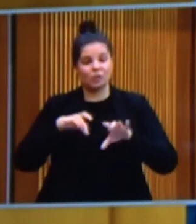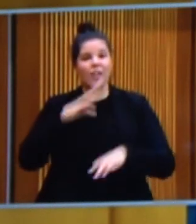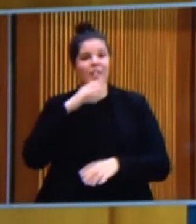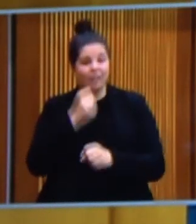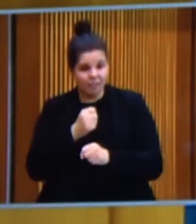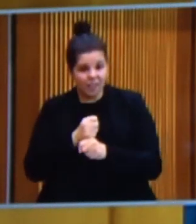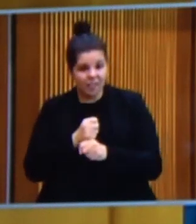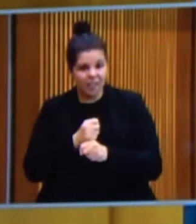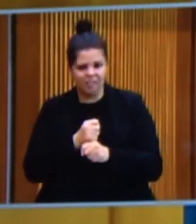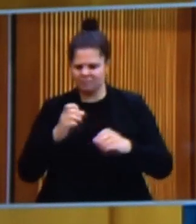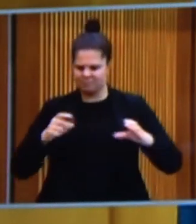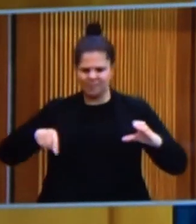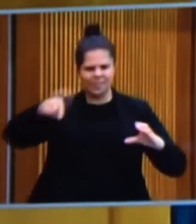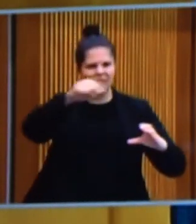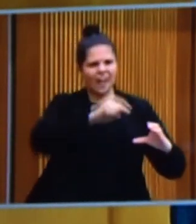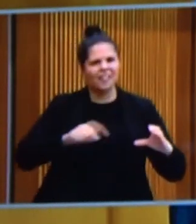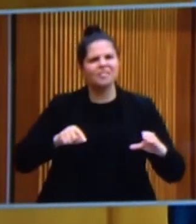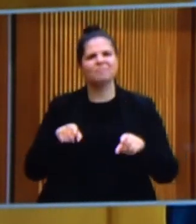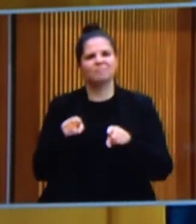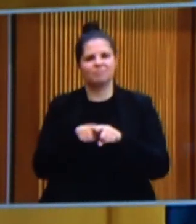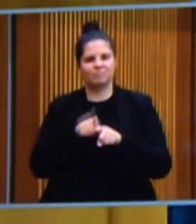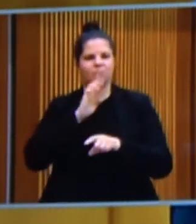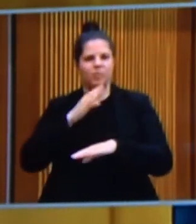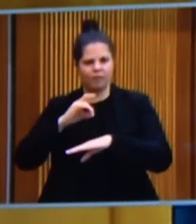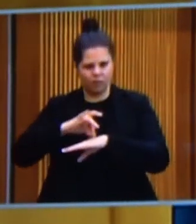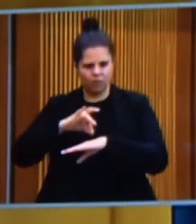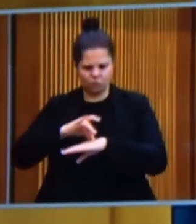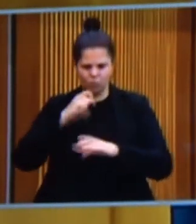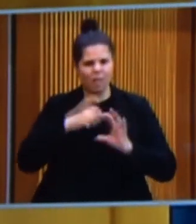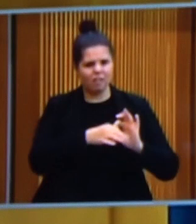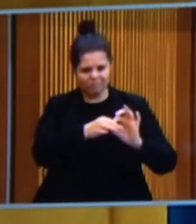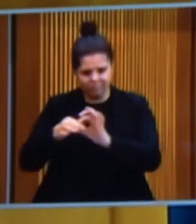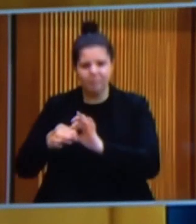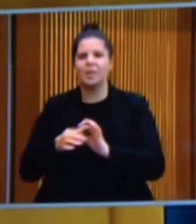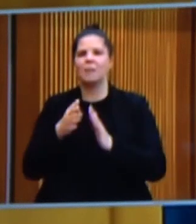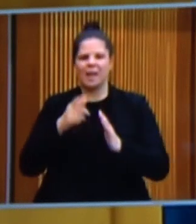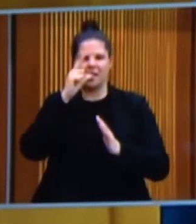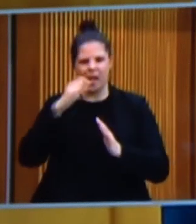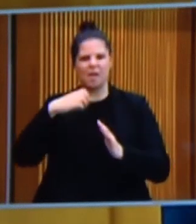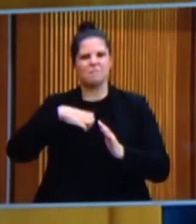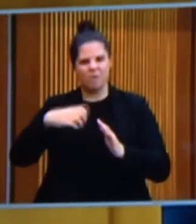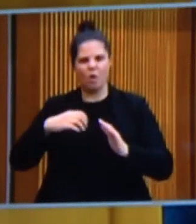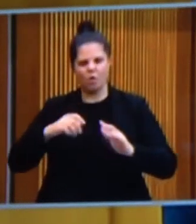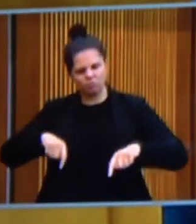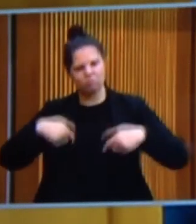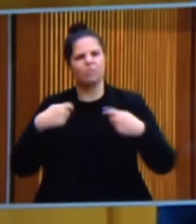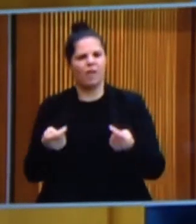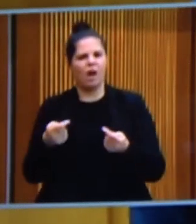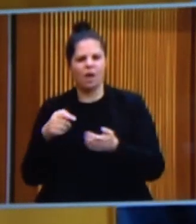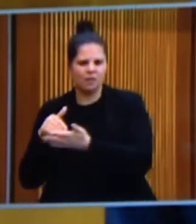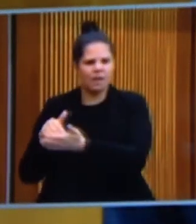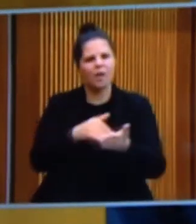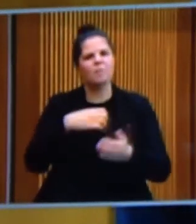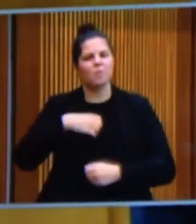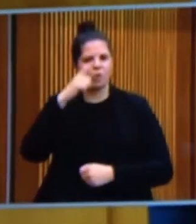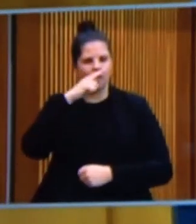hospital system will deliver additional capacity for the Australian system. It does that